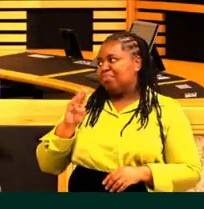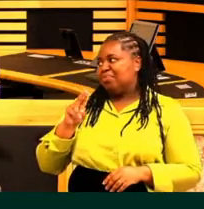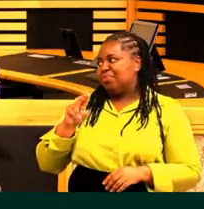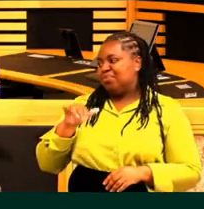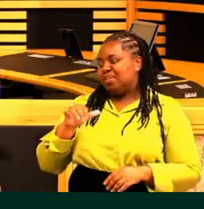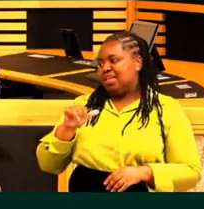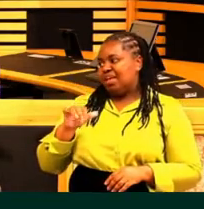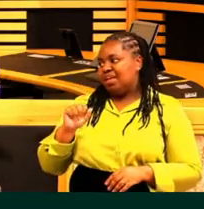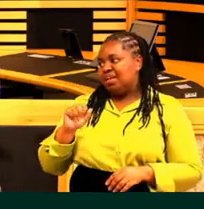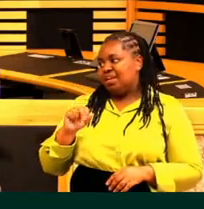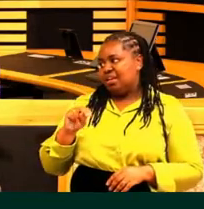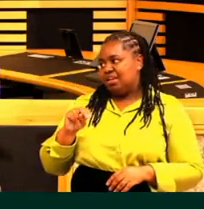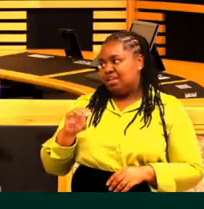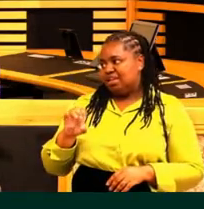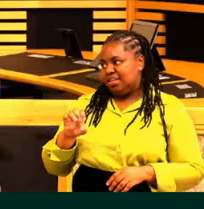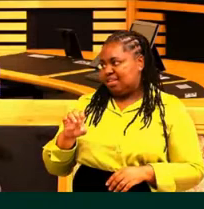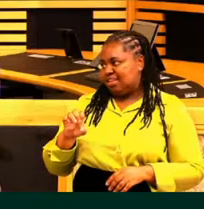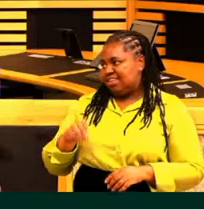um